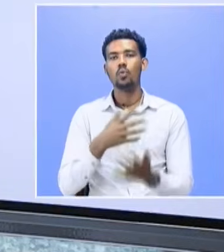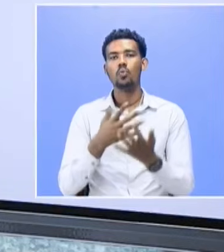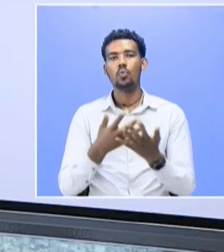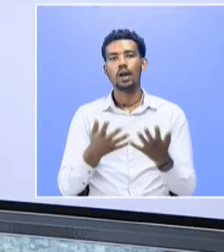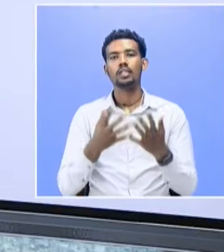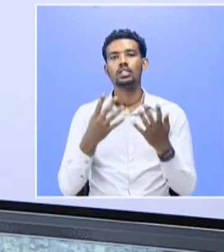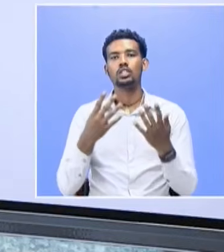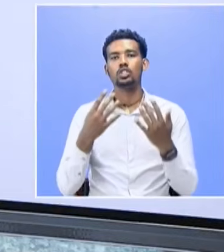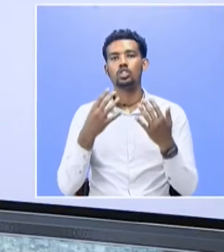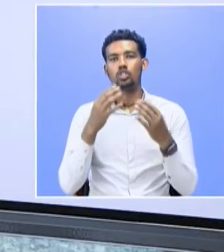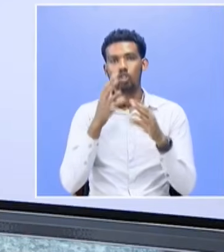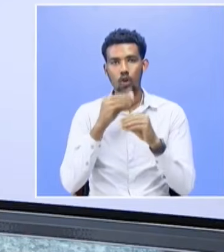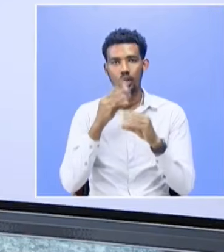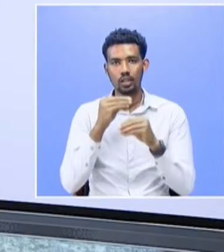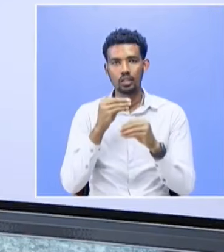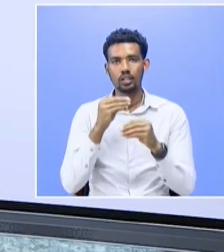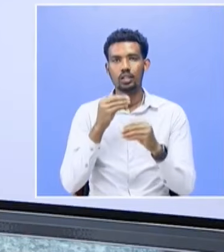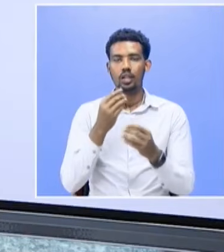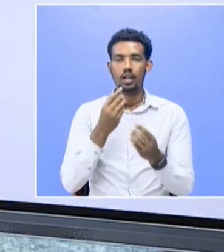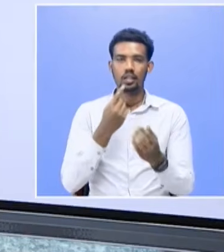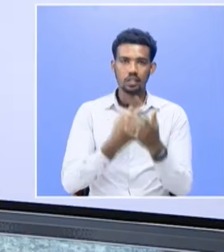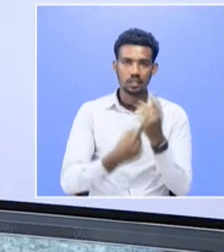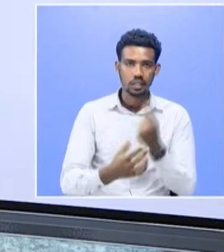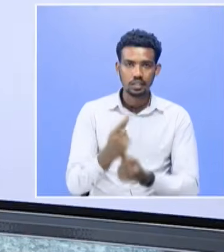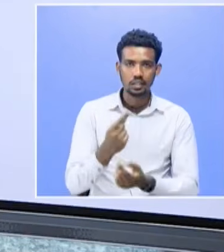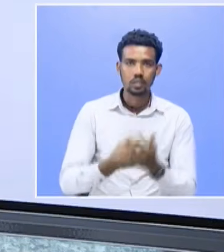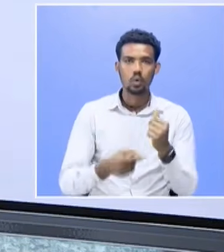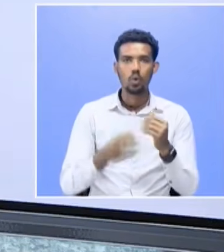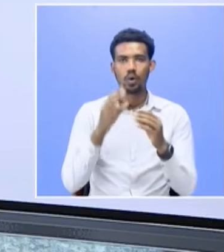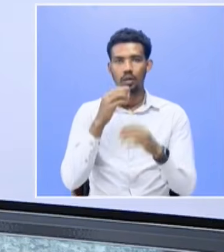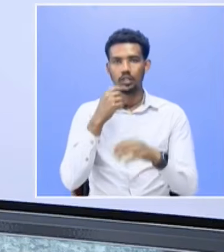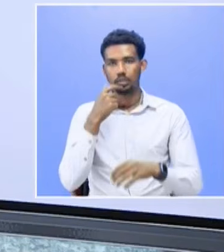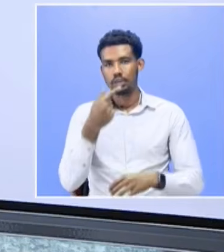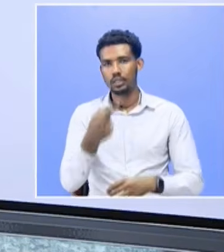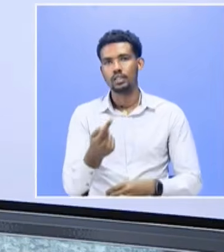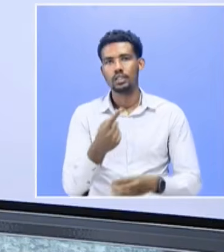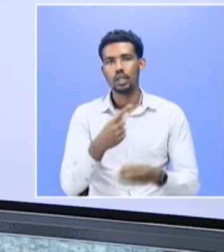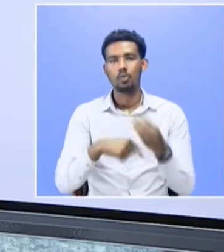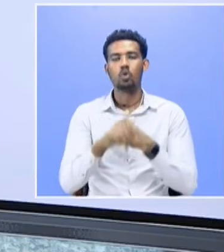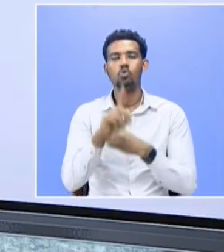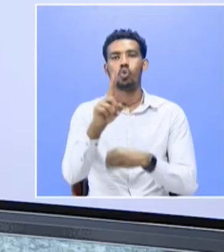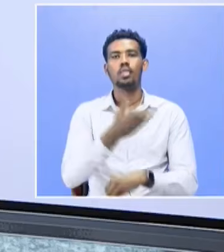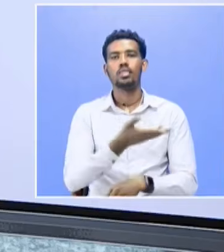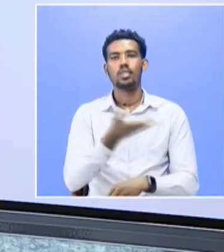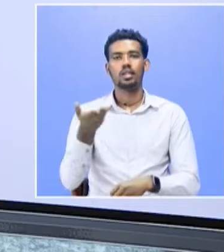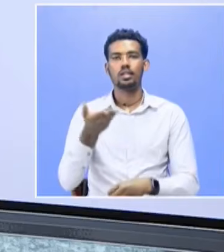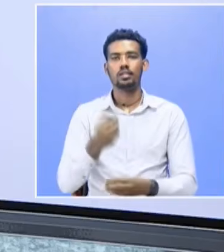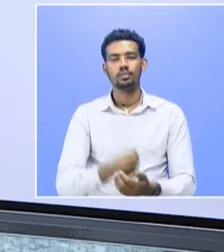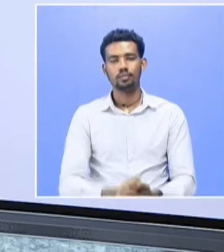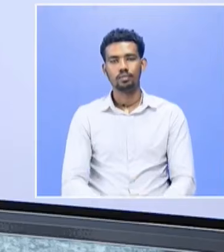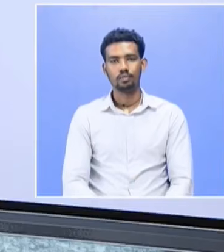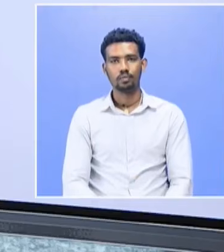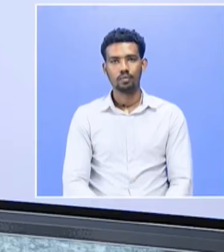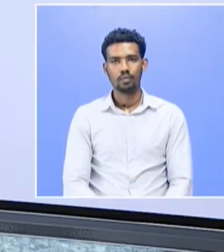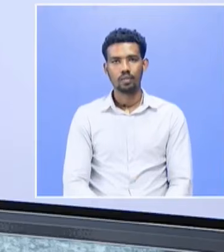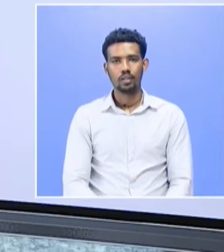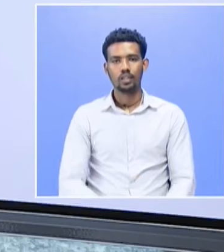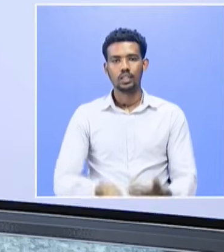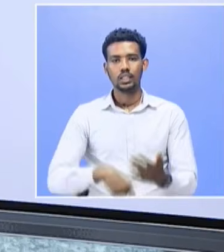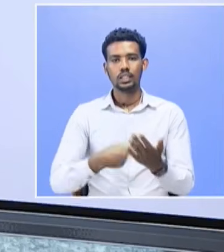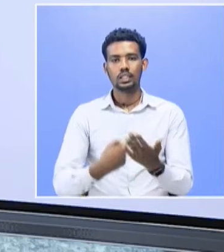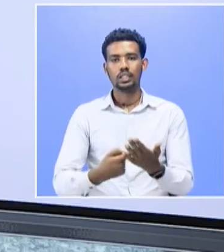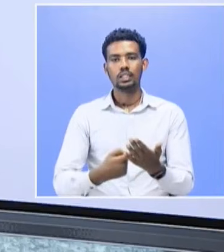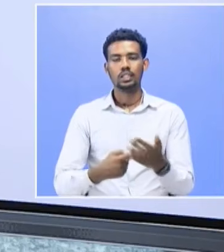talking, like speaking or discussing about something. Here it is. We were talking. This is